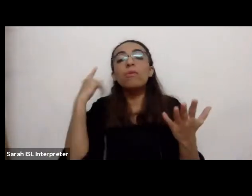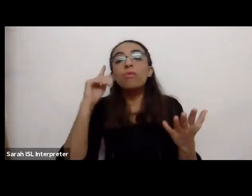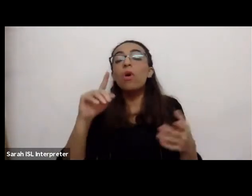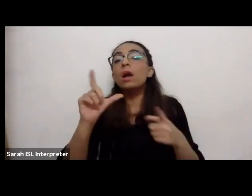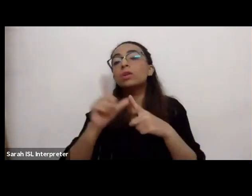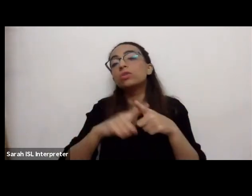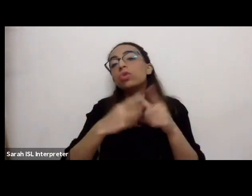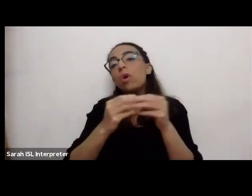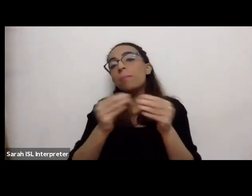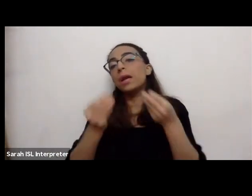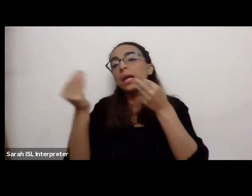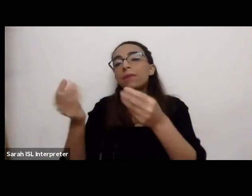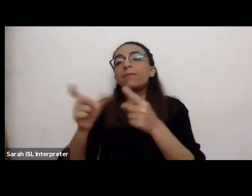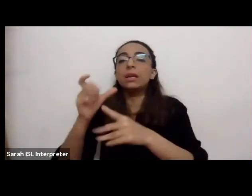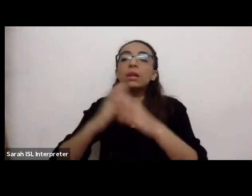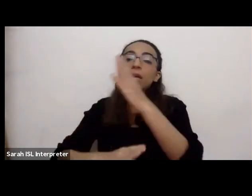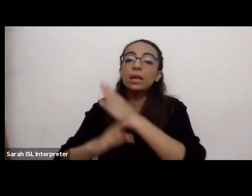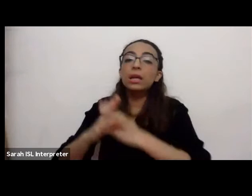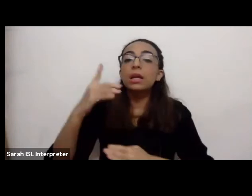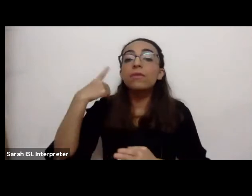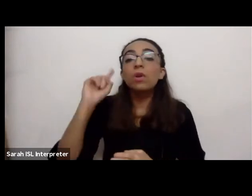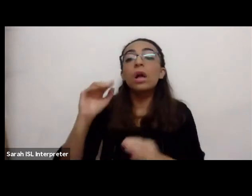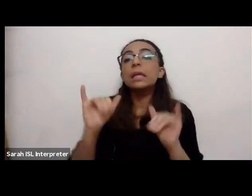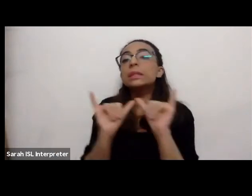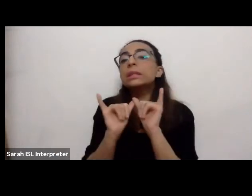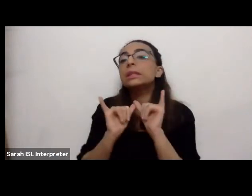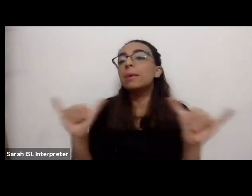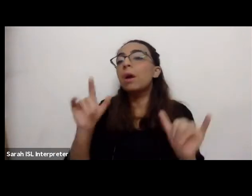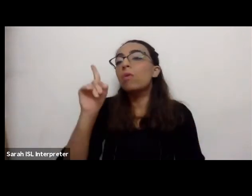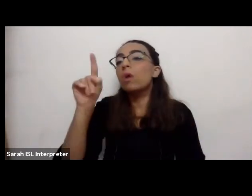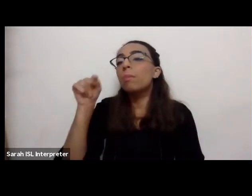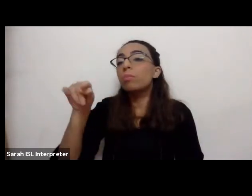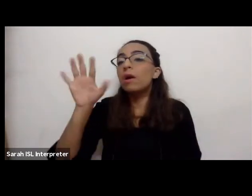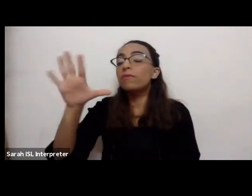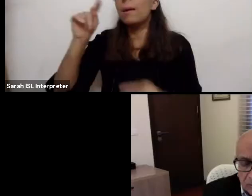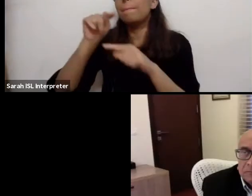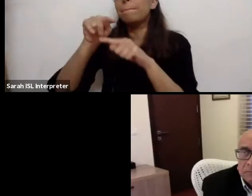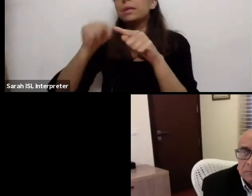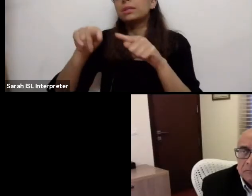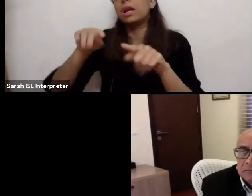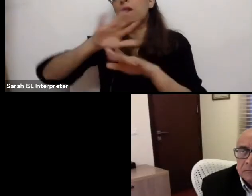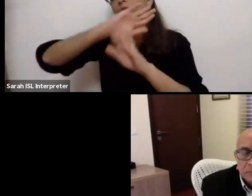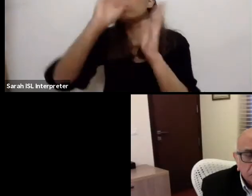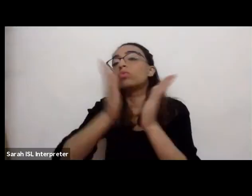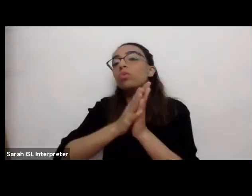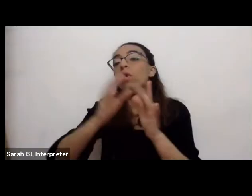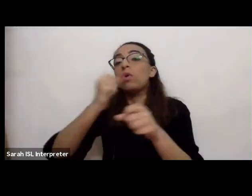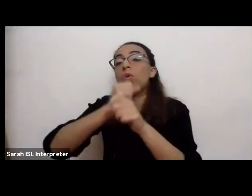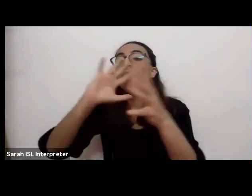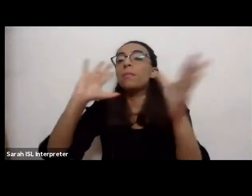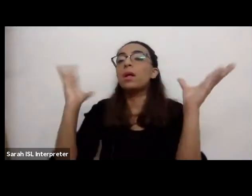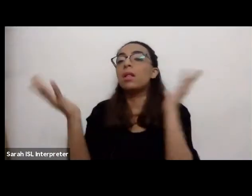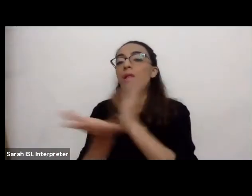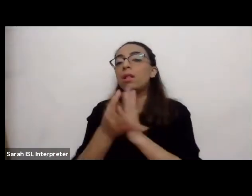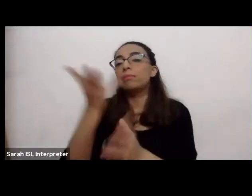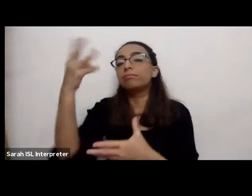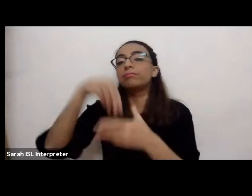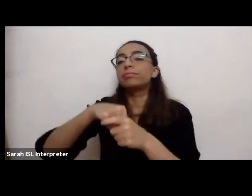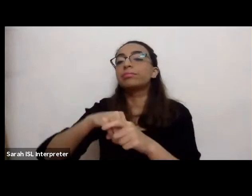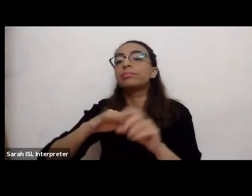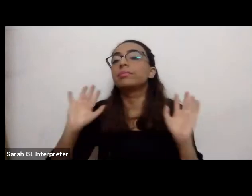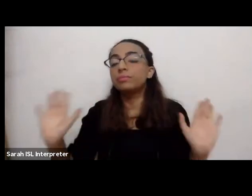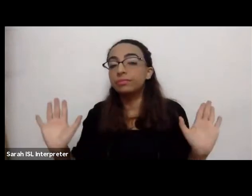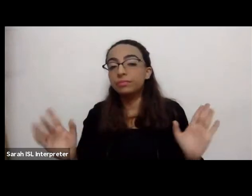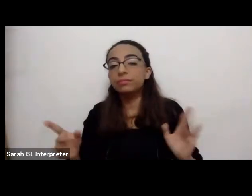with disabilities equal to 1.5% of the global workforce and